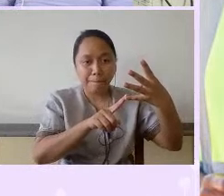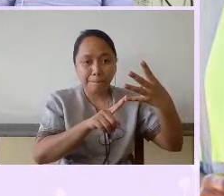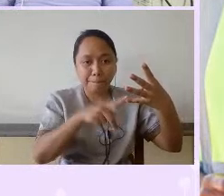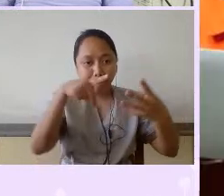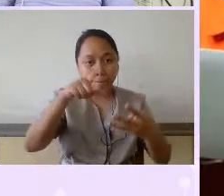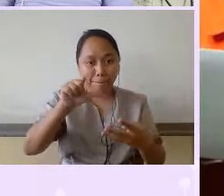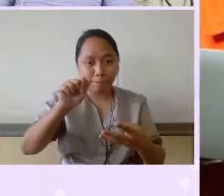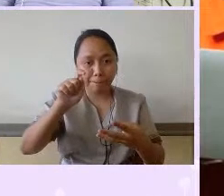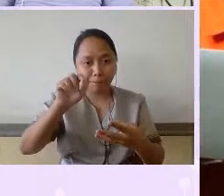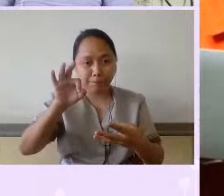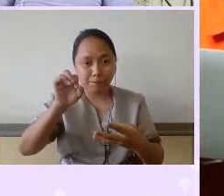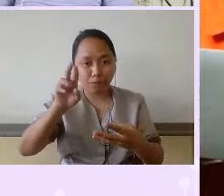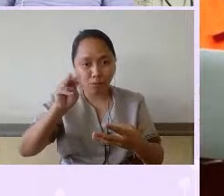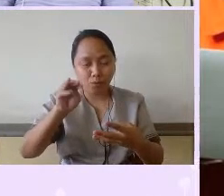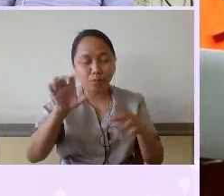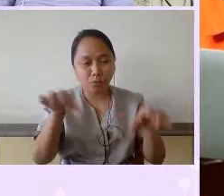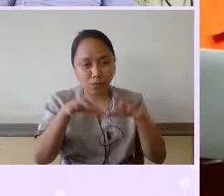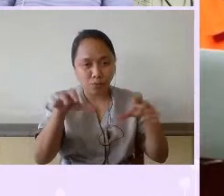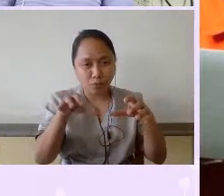Next slide,